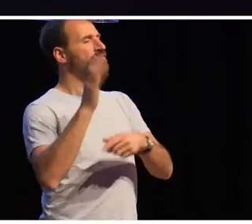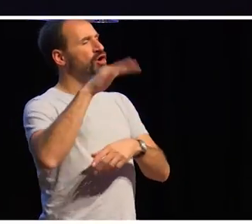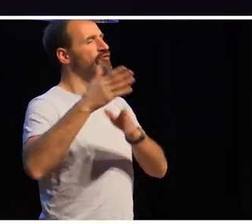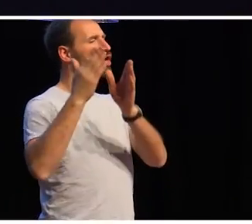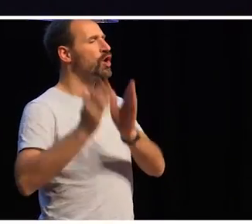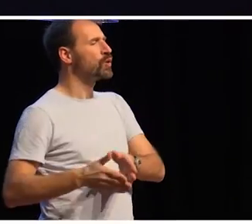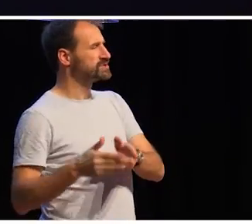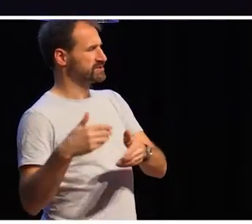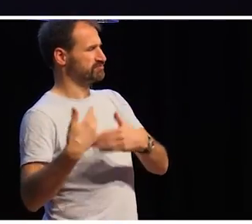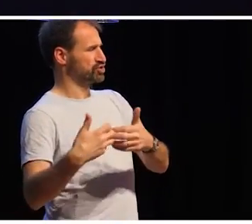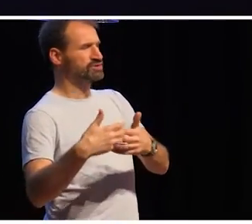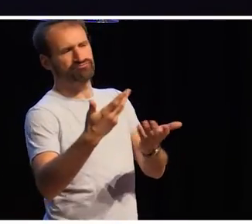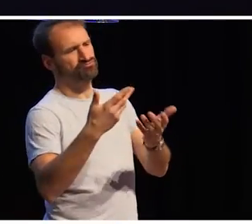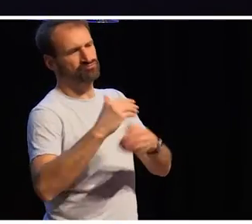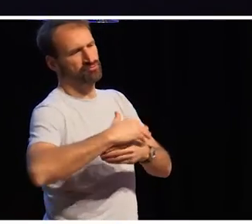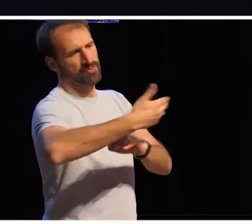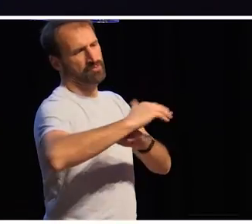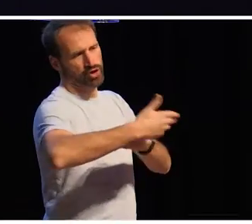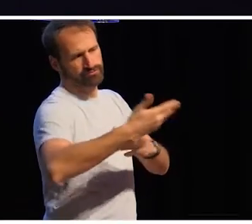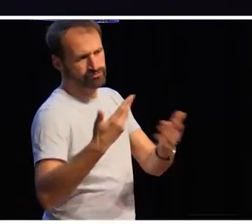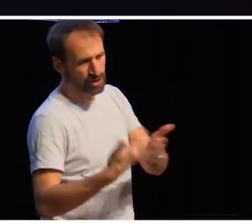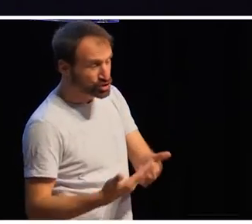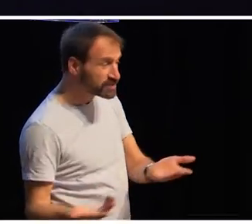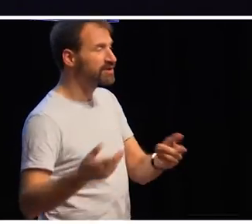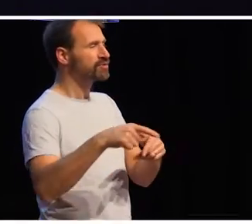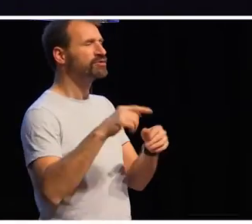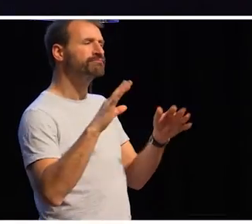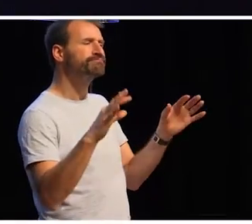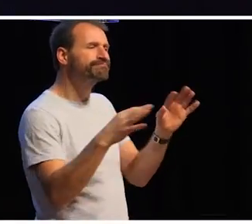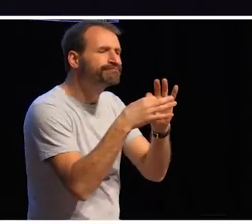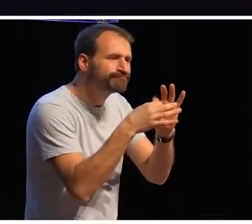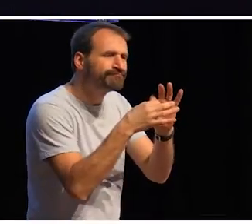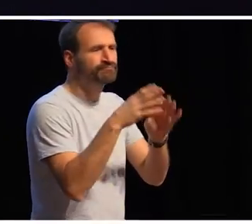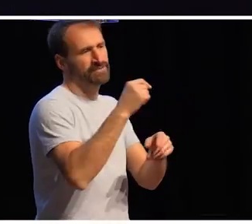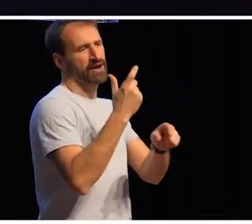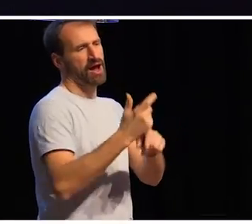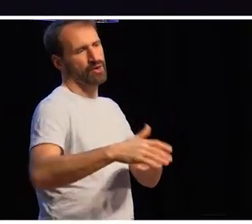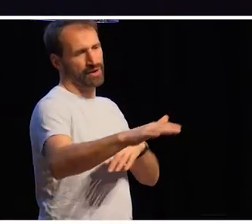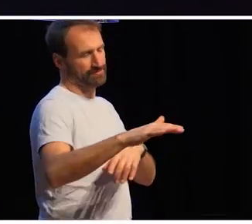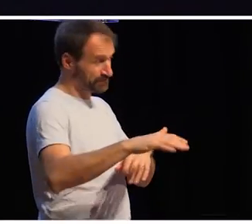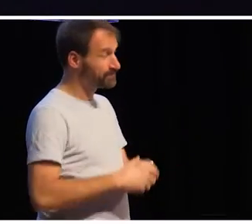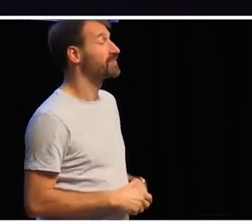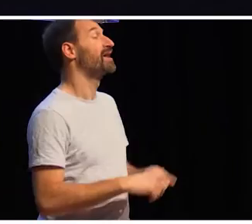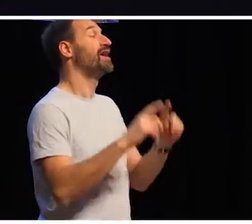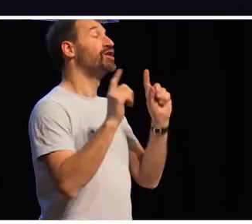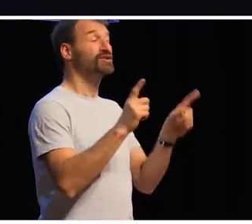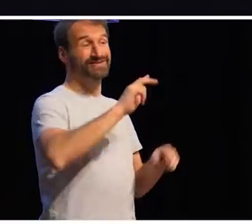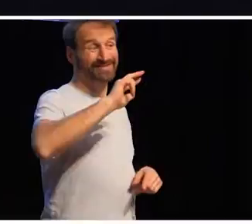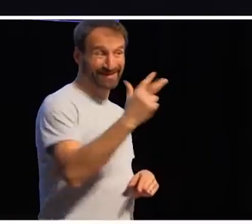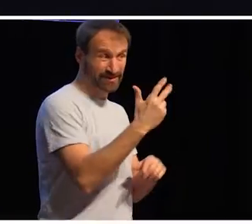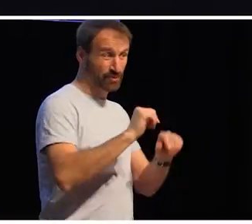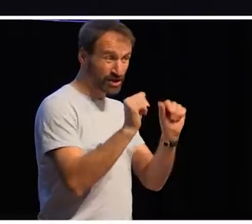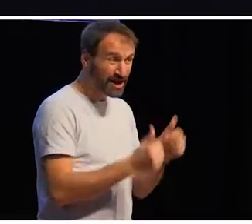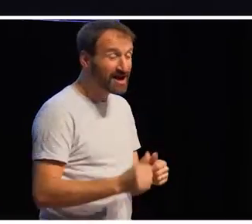it is tightly coupled or tethered to the hardware. And the third model is JavaScript running on the